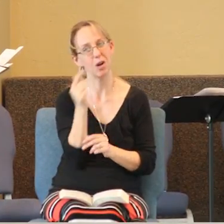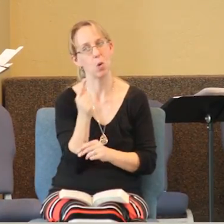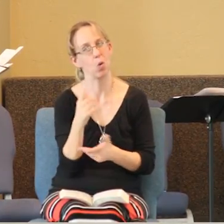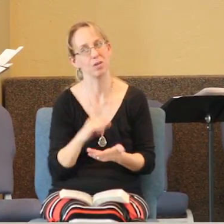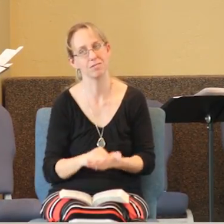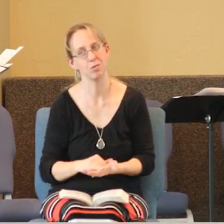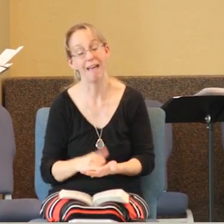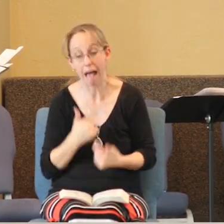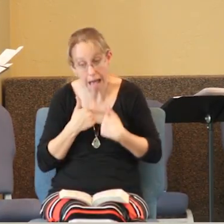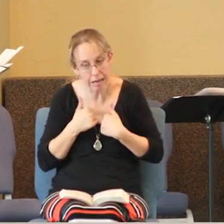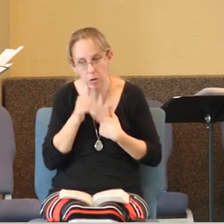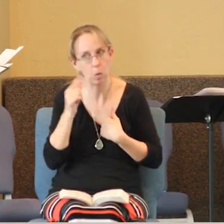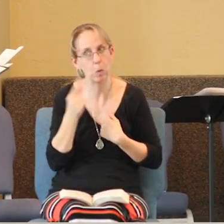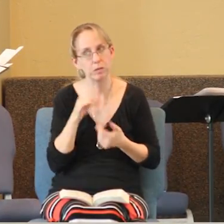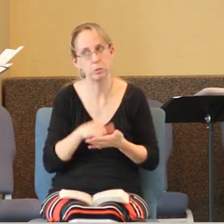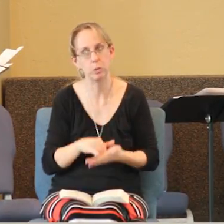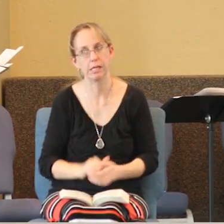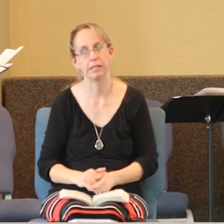do that.